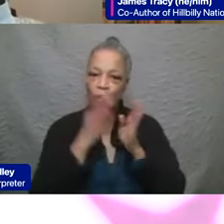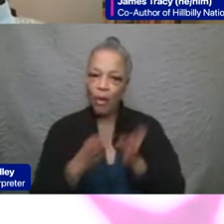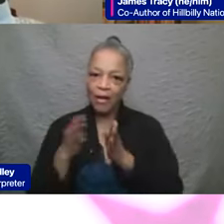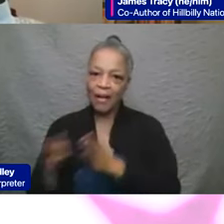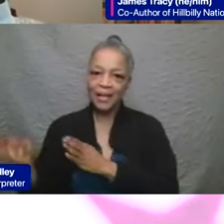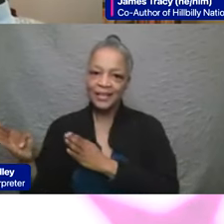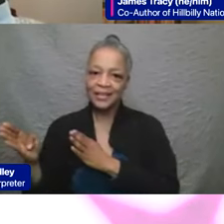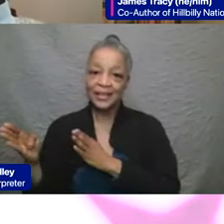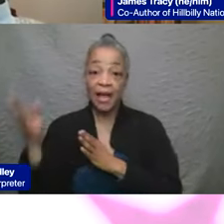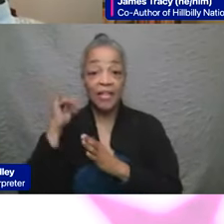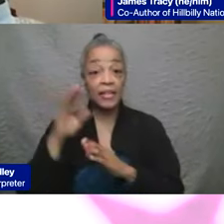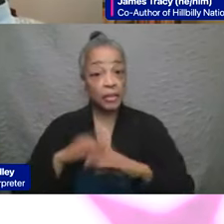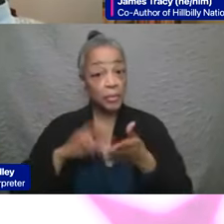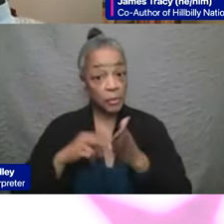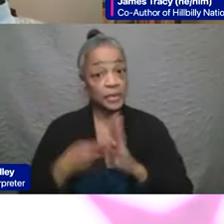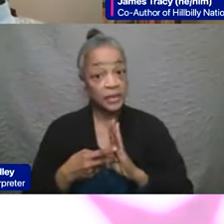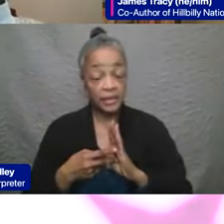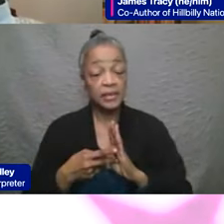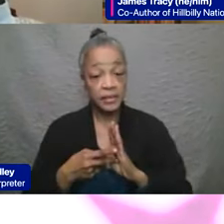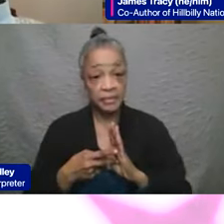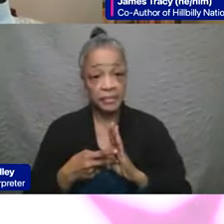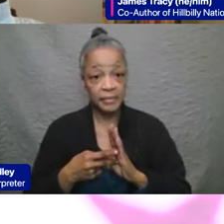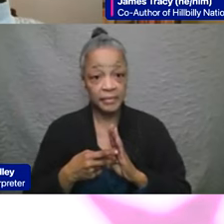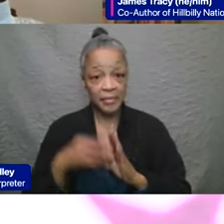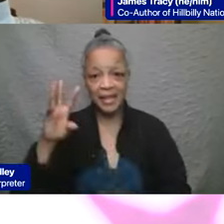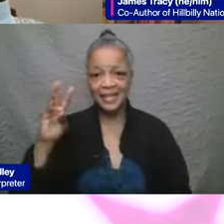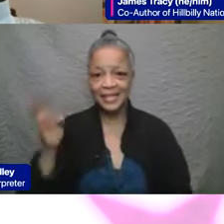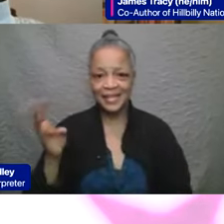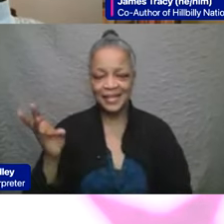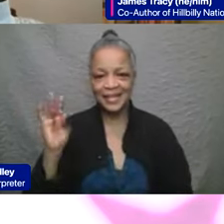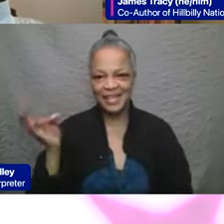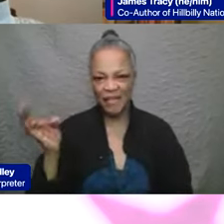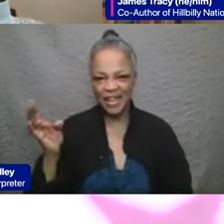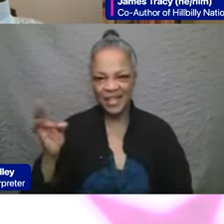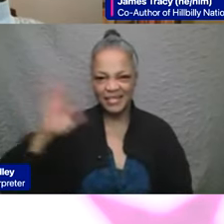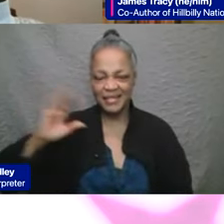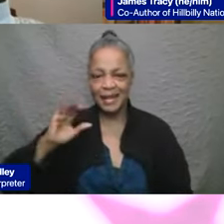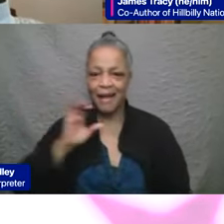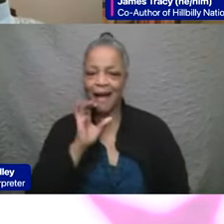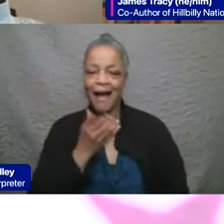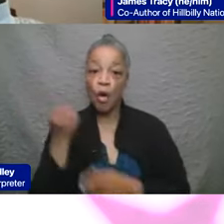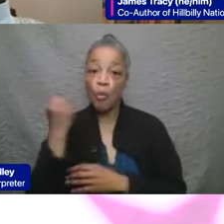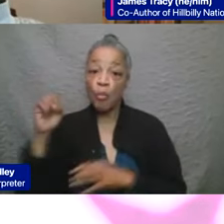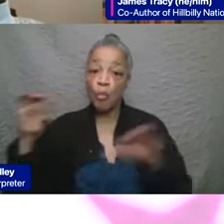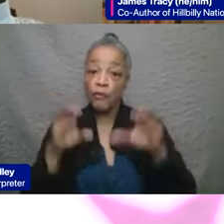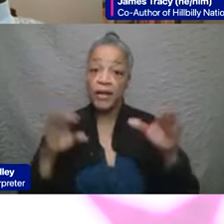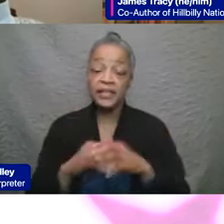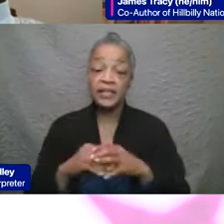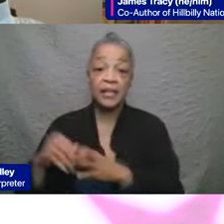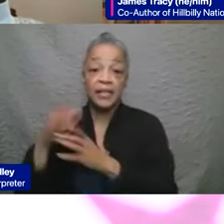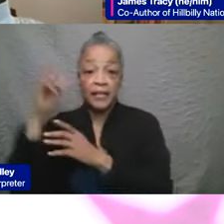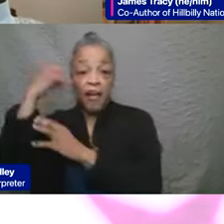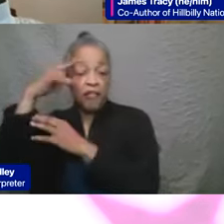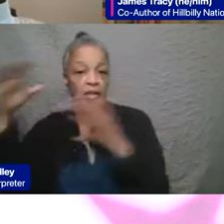that's purposeful, of course, right? I think 60s and 70s, our movements were destroyed by the state. I never say that